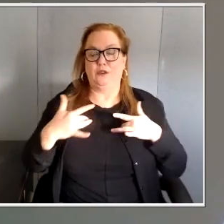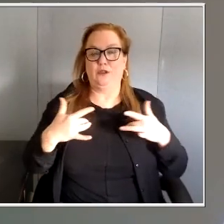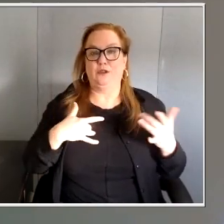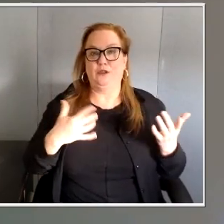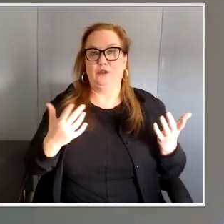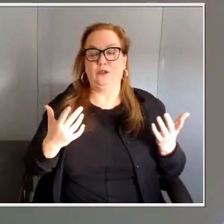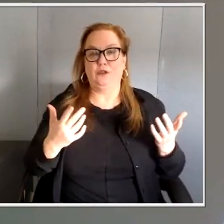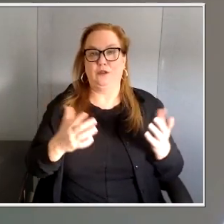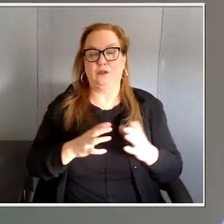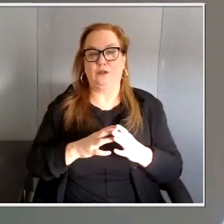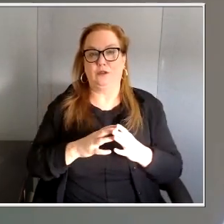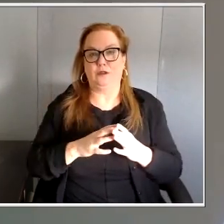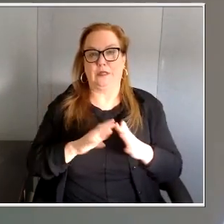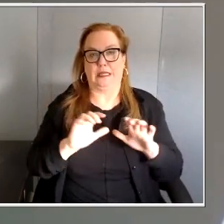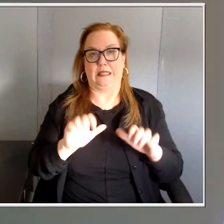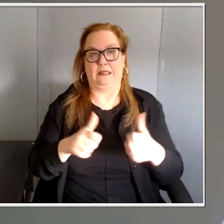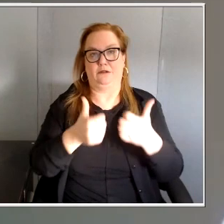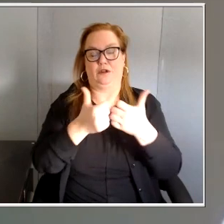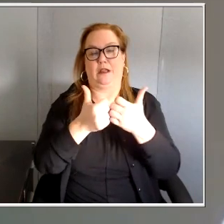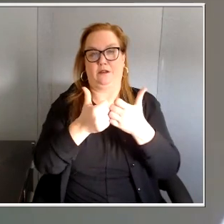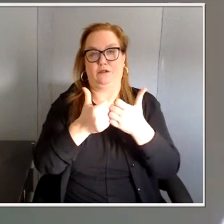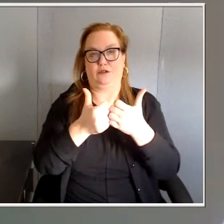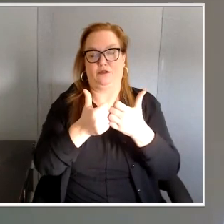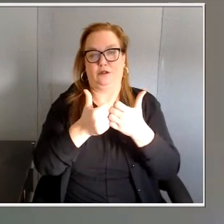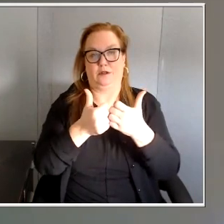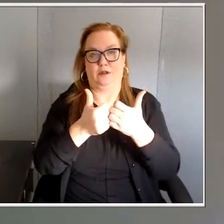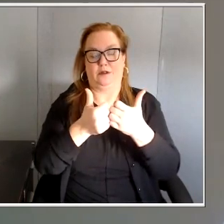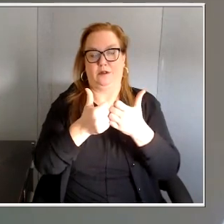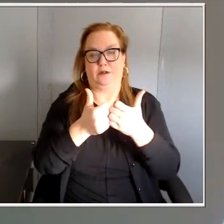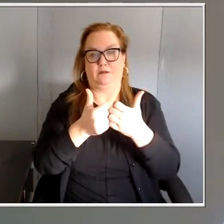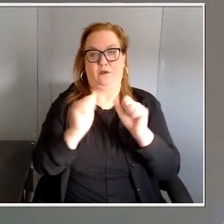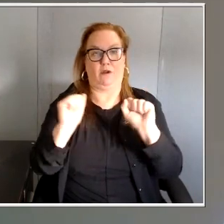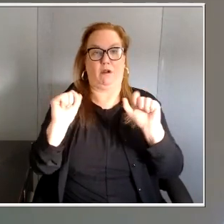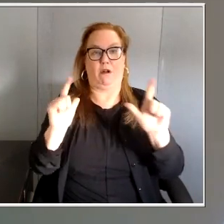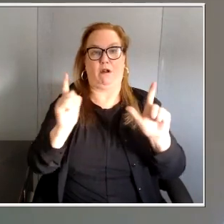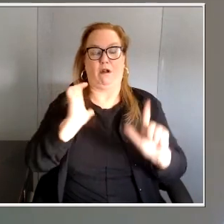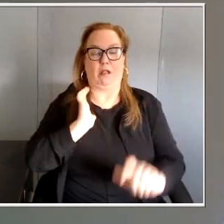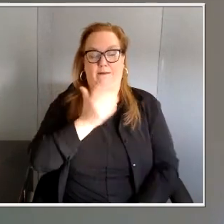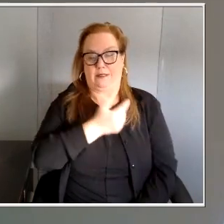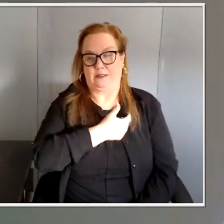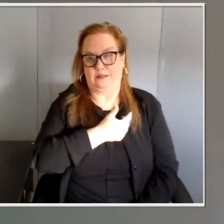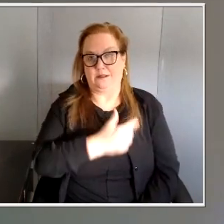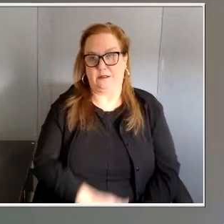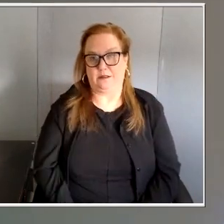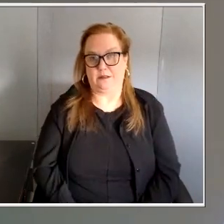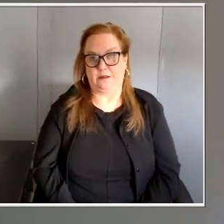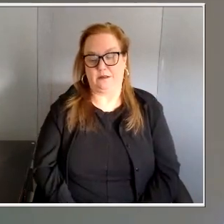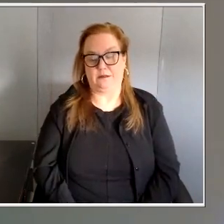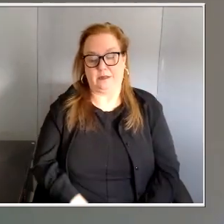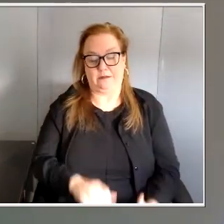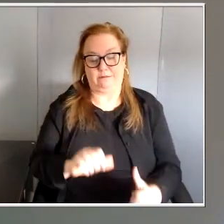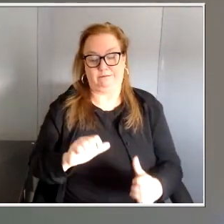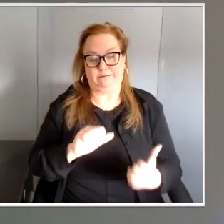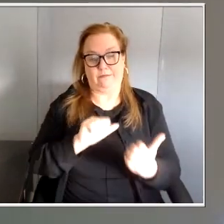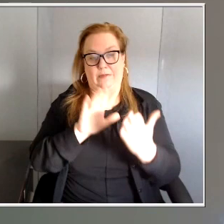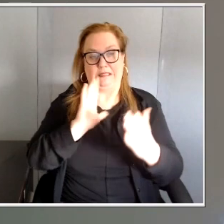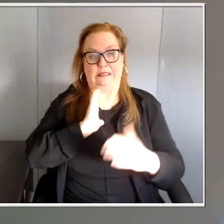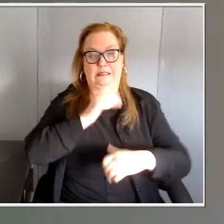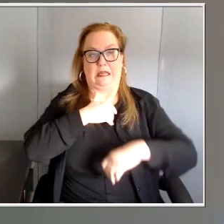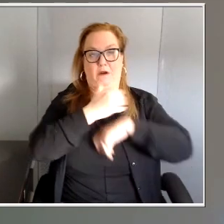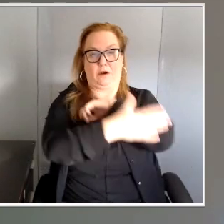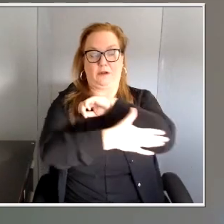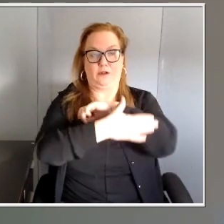and the challenge that faces everyone on this panel today and faces our country is meeting